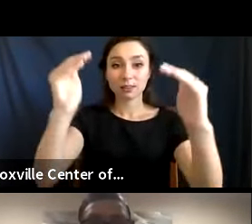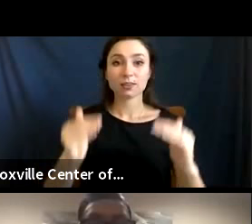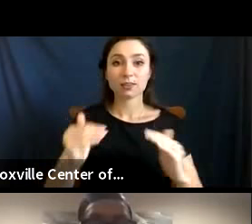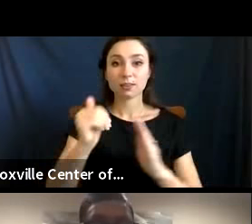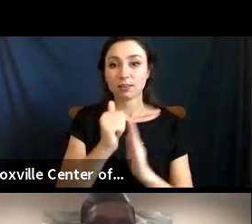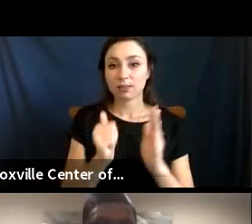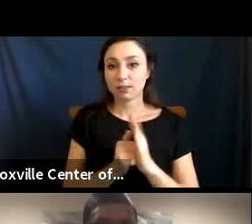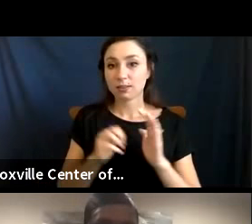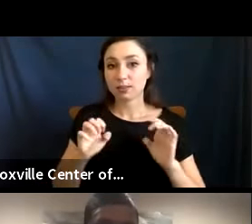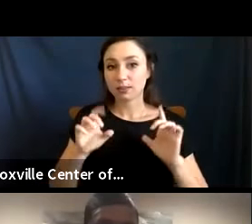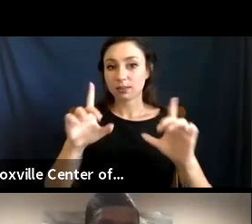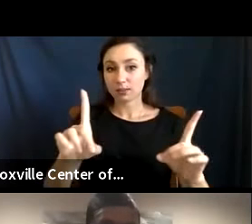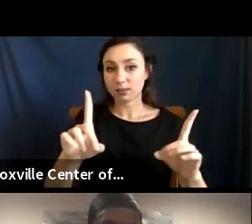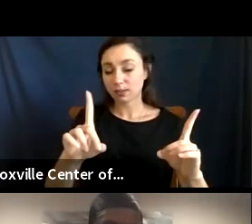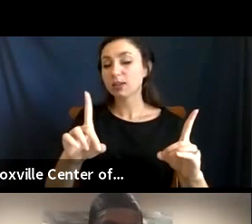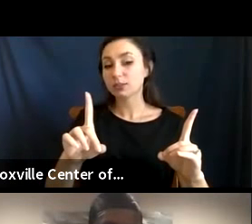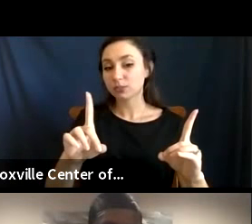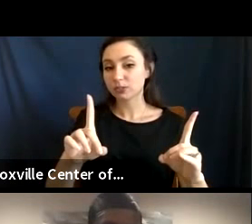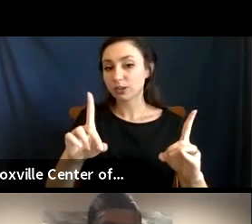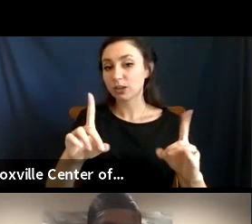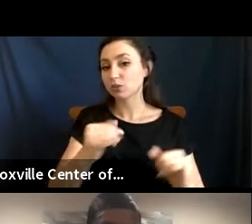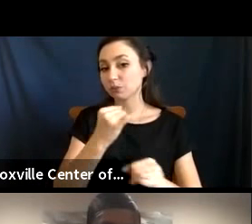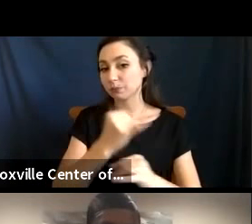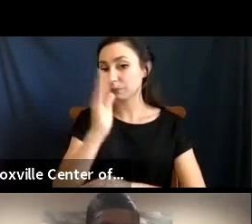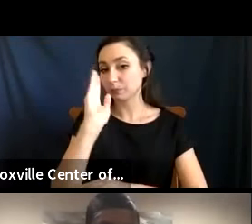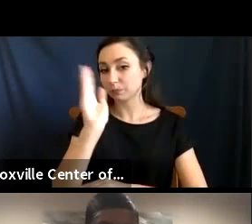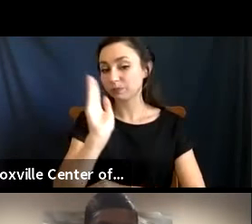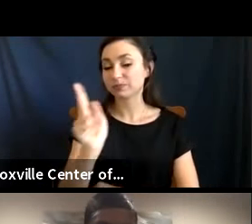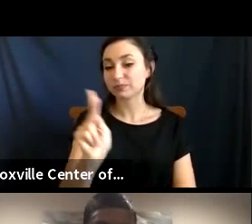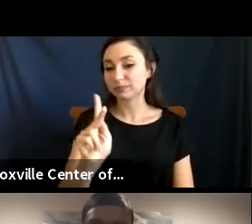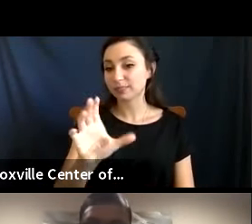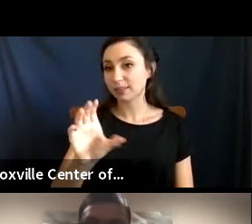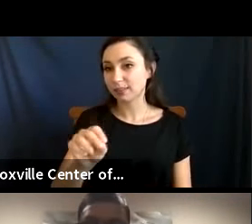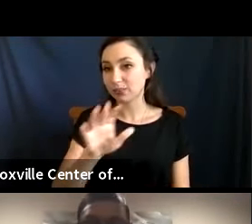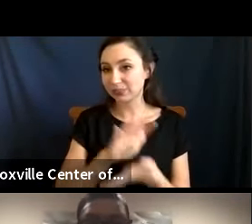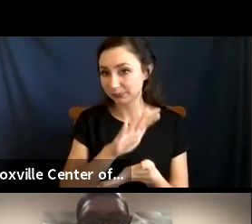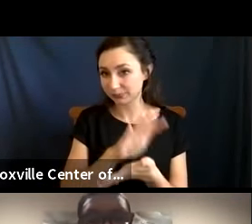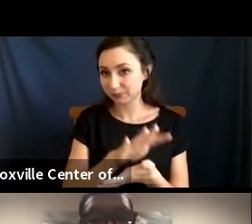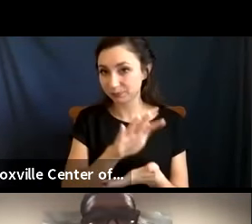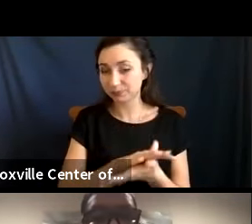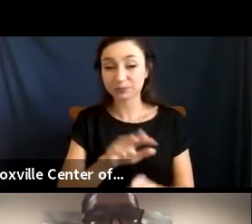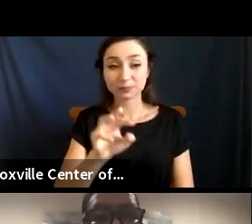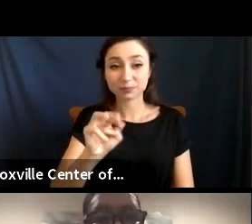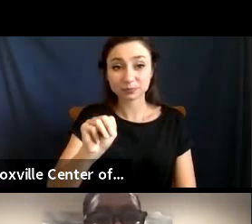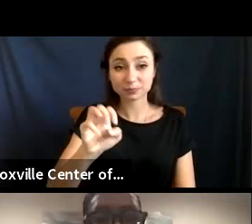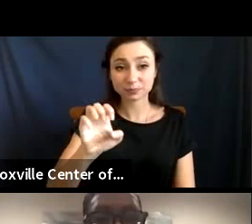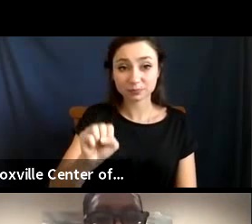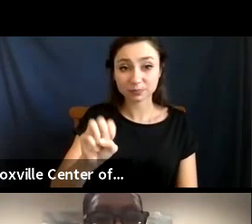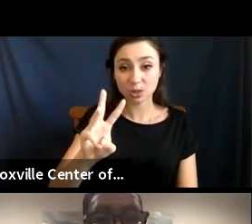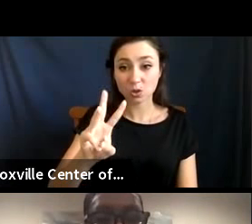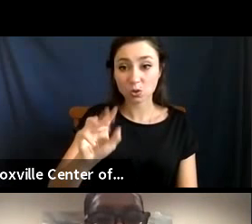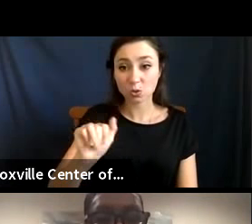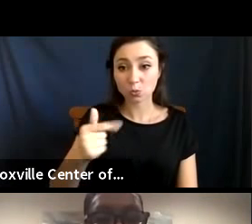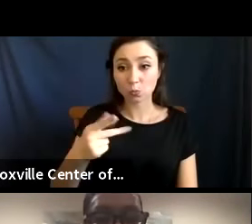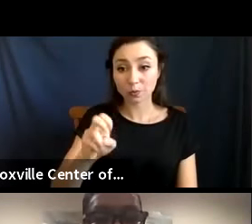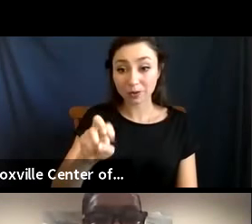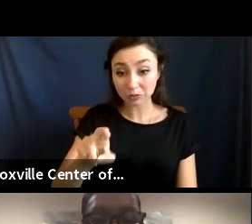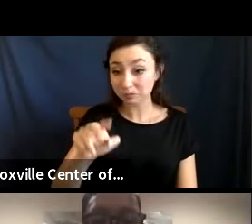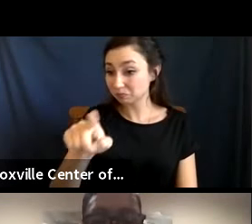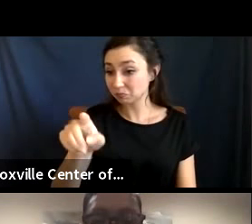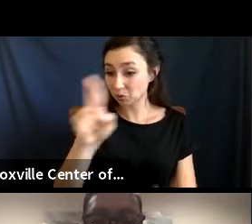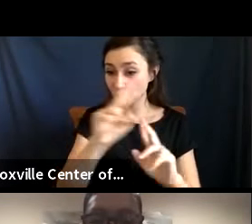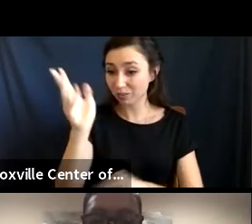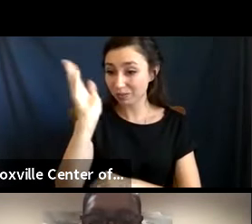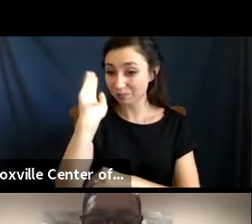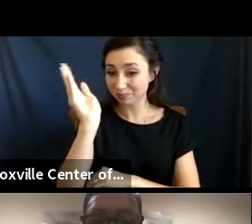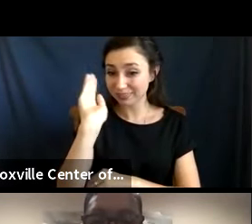educational institution presentations will be Knox County Schools. So Ms. Wagner, if you have your presentation ready, we would